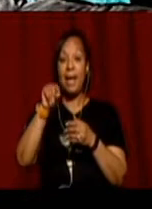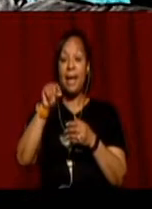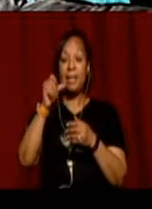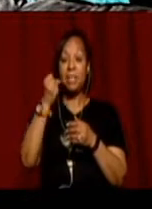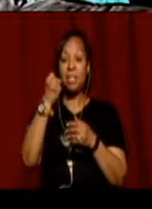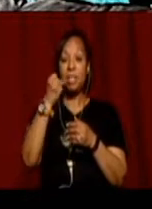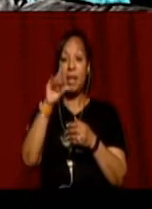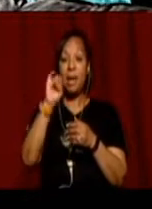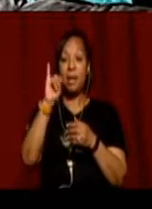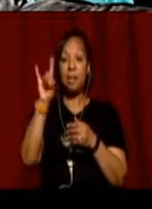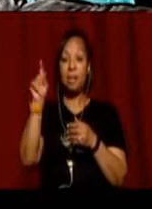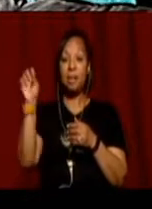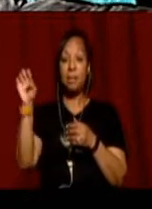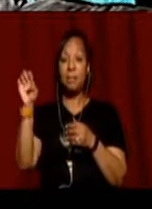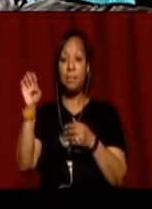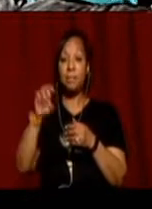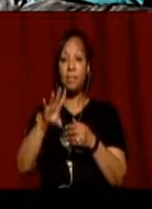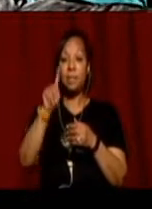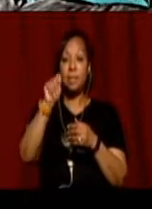www.agiletech.com. That's